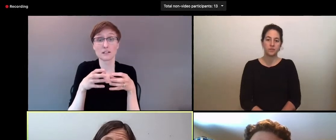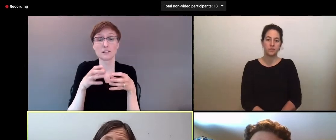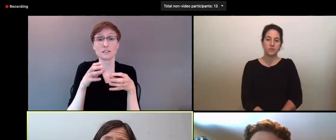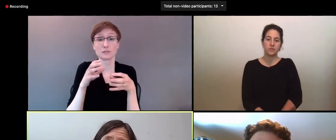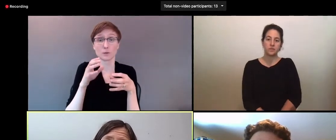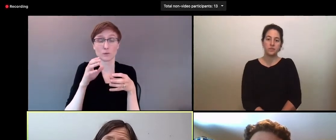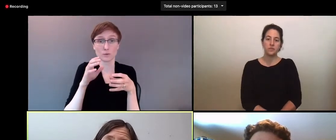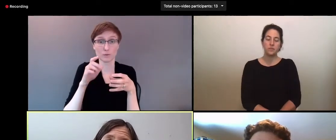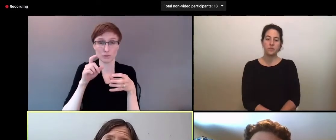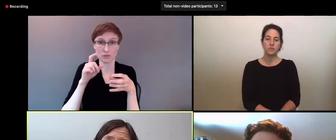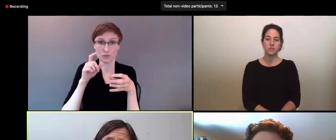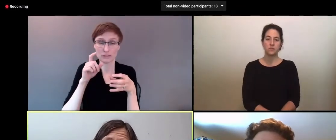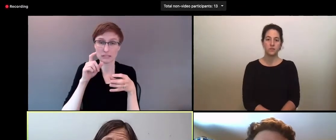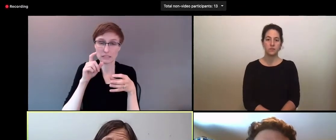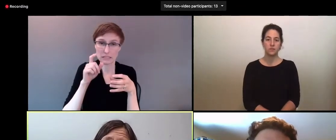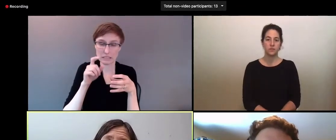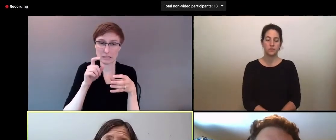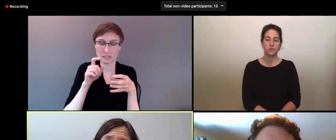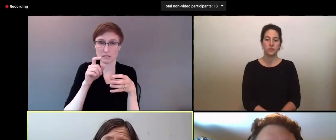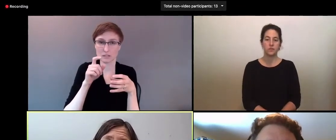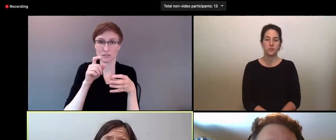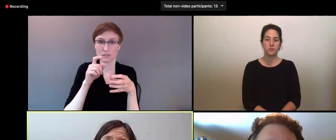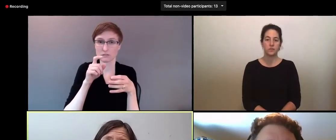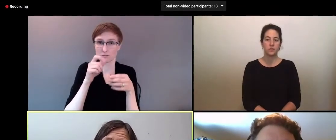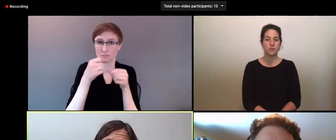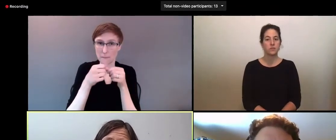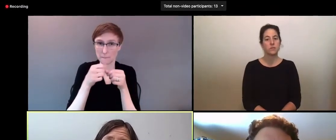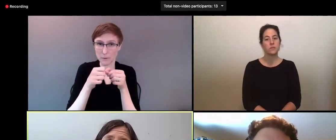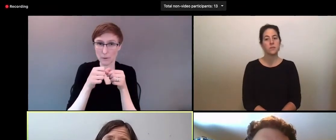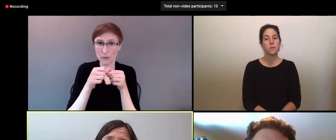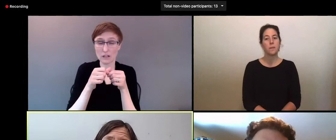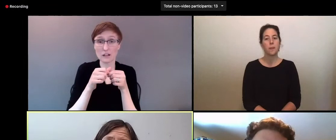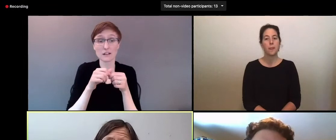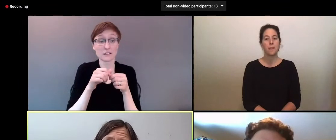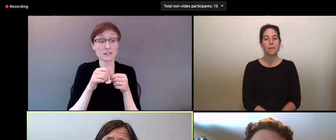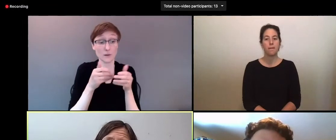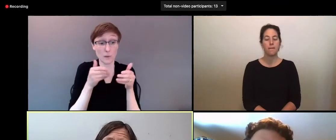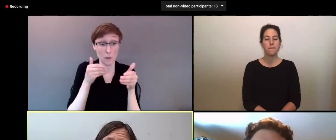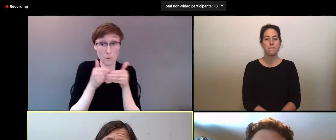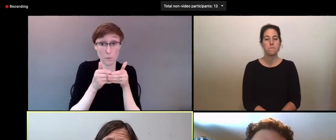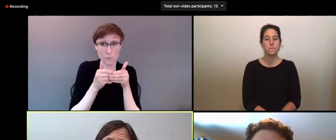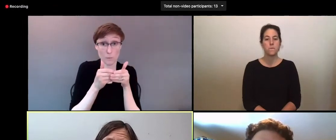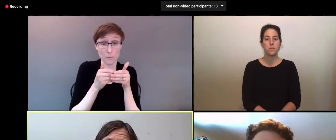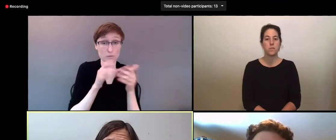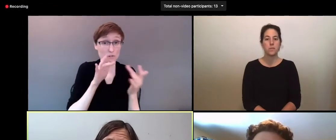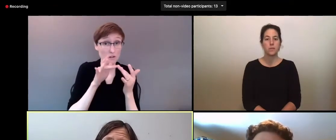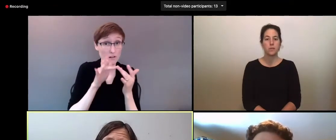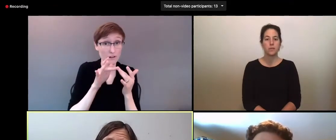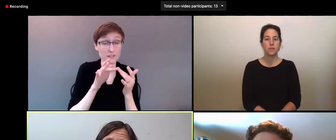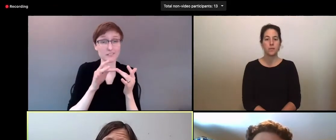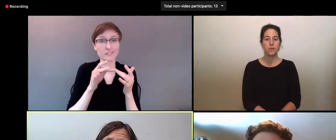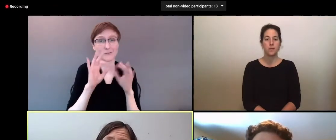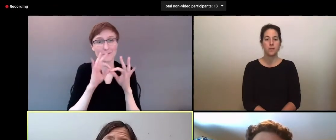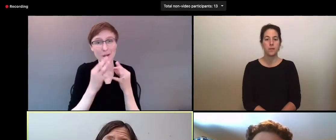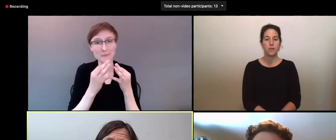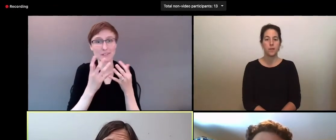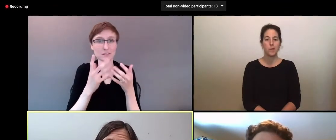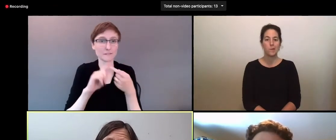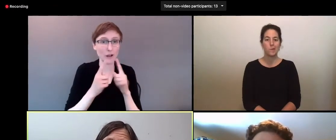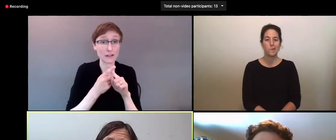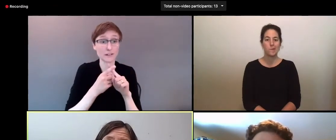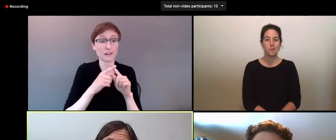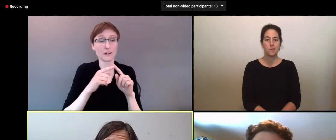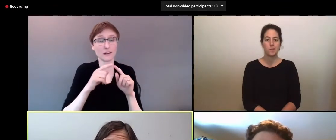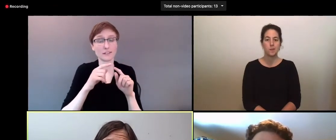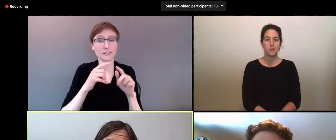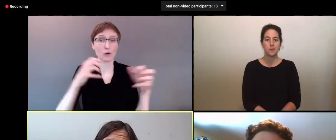potentially hazardous, right? The close contacts, like in a kind of a family setting, a close friendship where you're touching and hugging, that's the kind